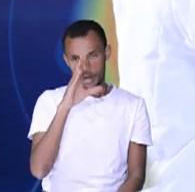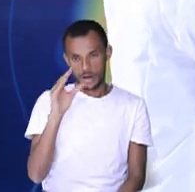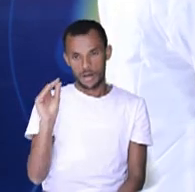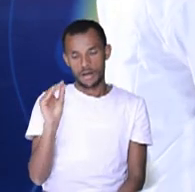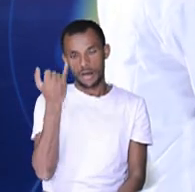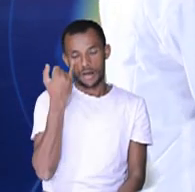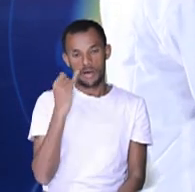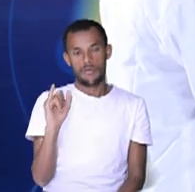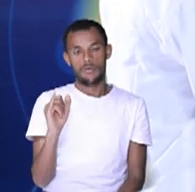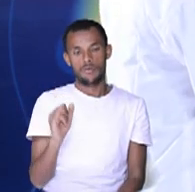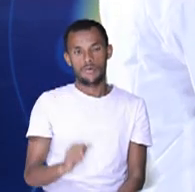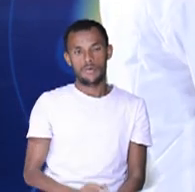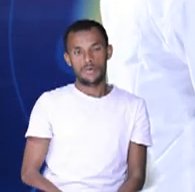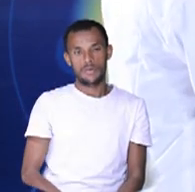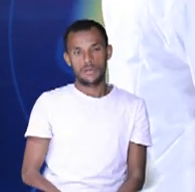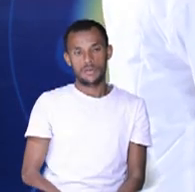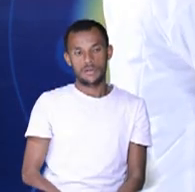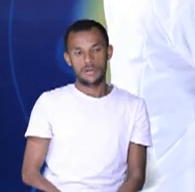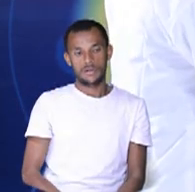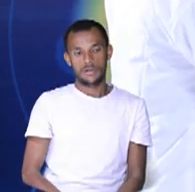And if